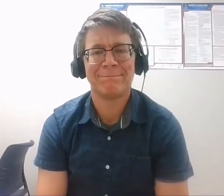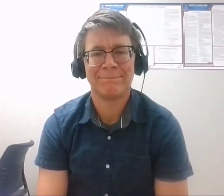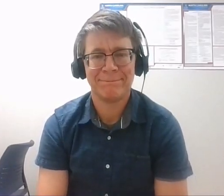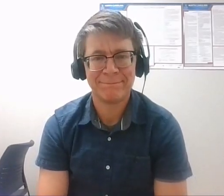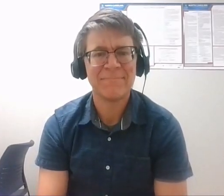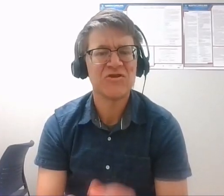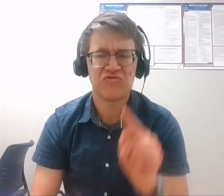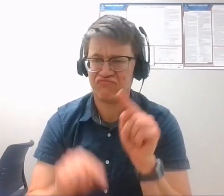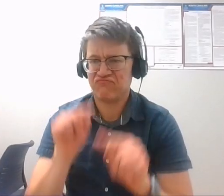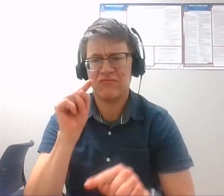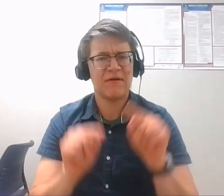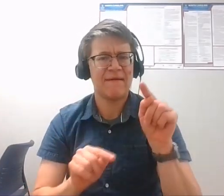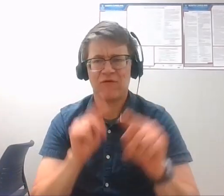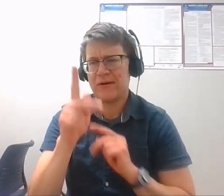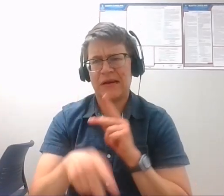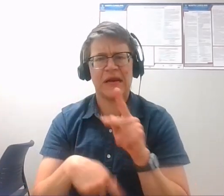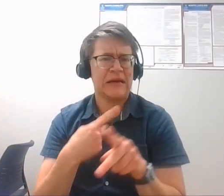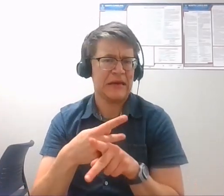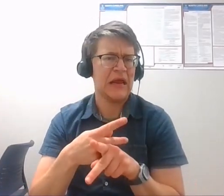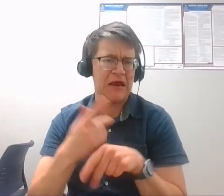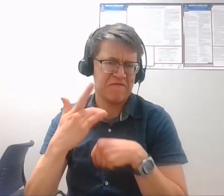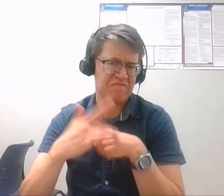Many shapes and styles are available.